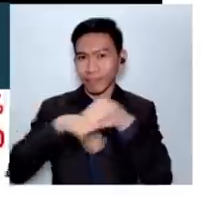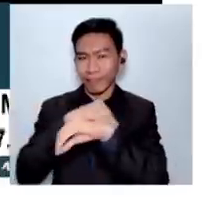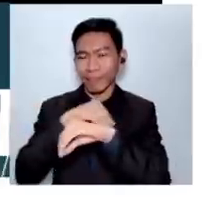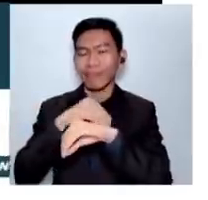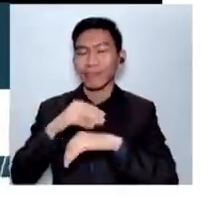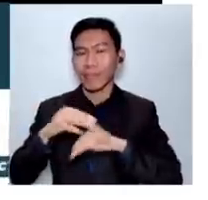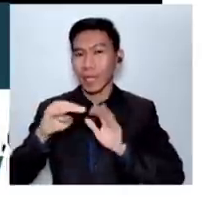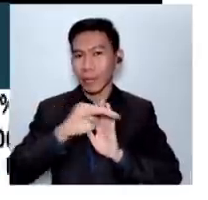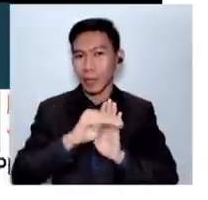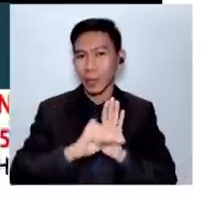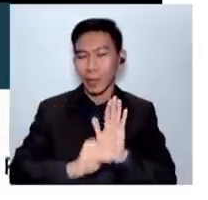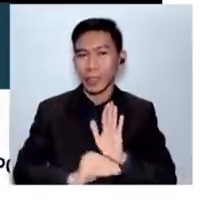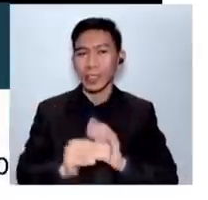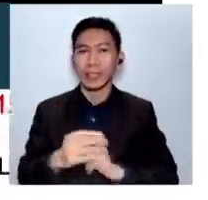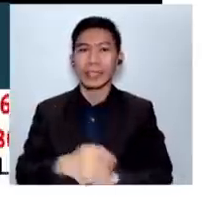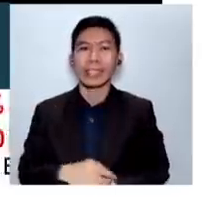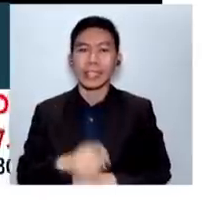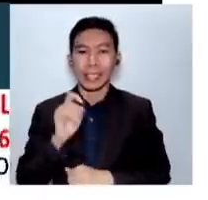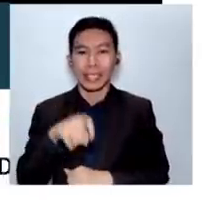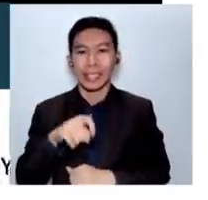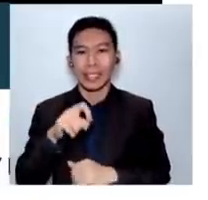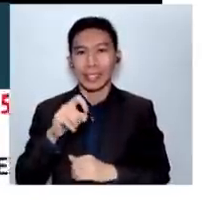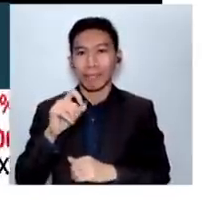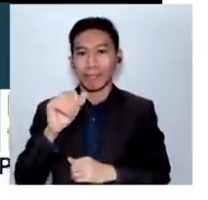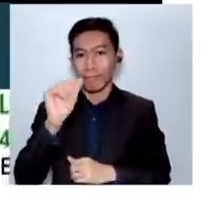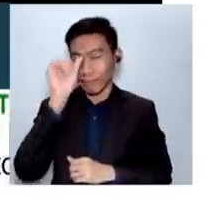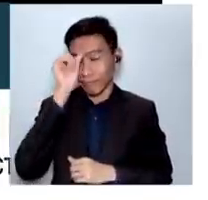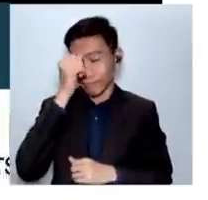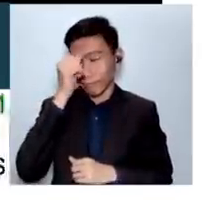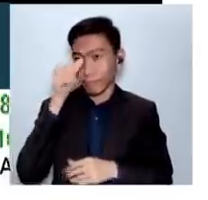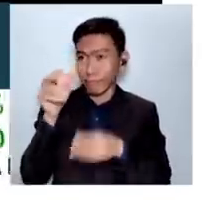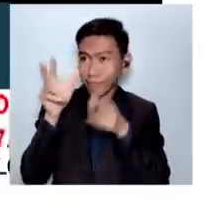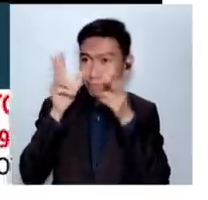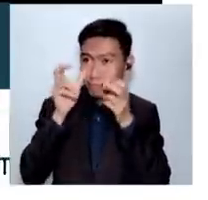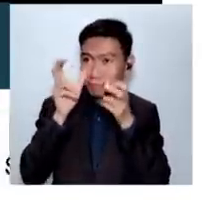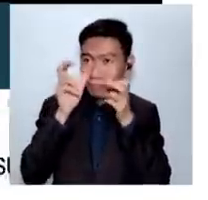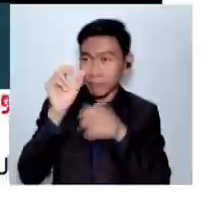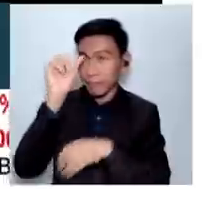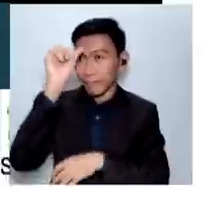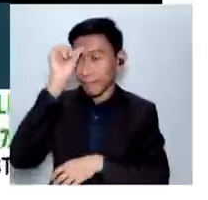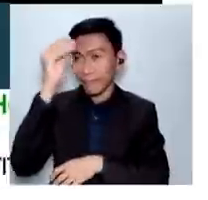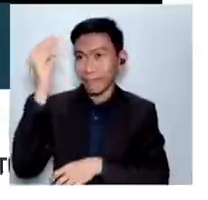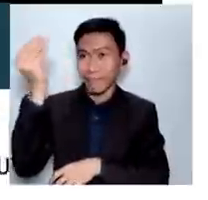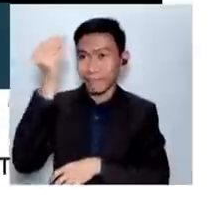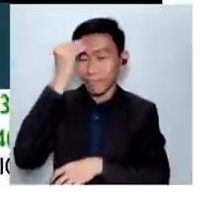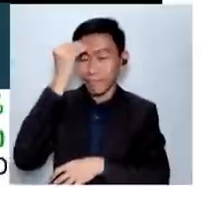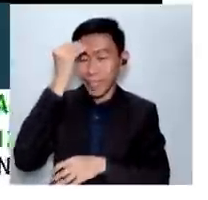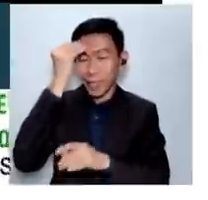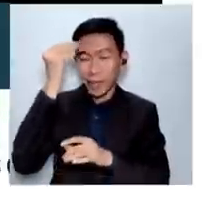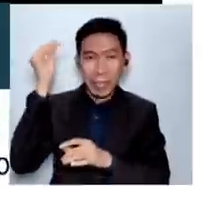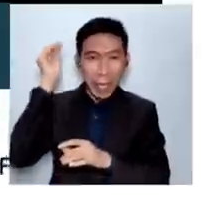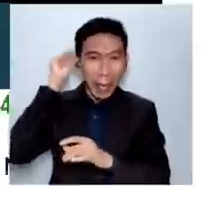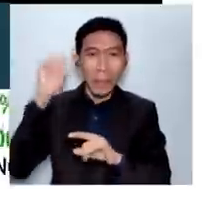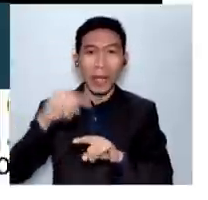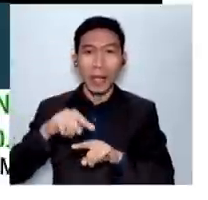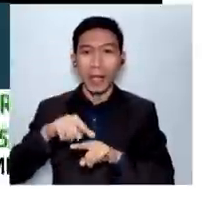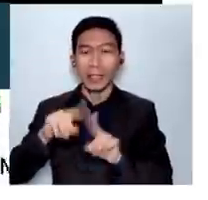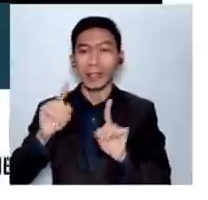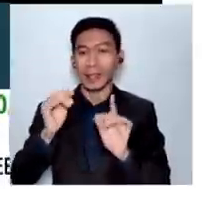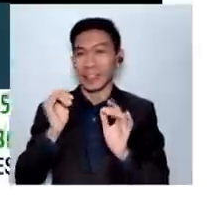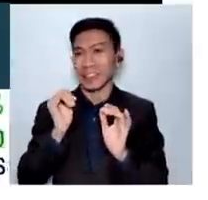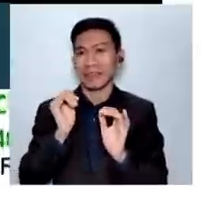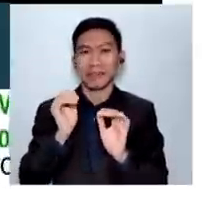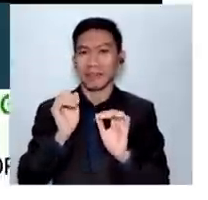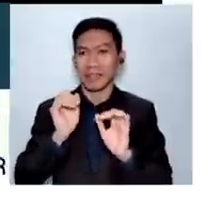take note of what you heard, but then you know keep an open mind as to all of the